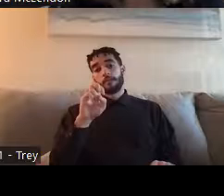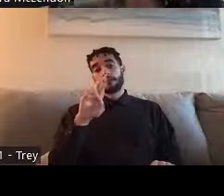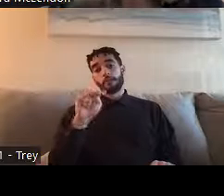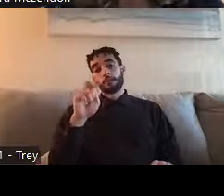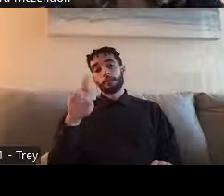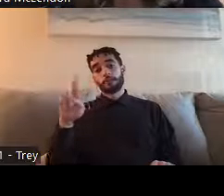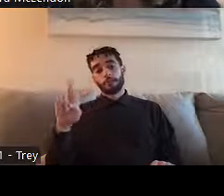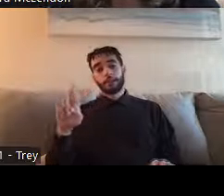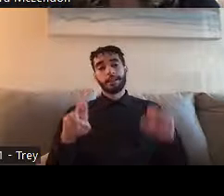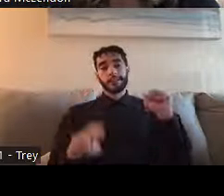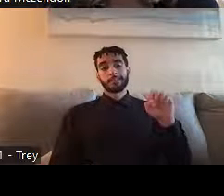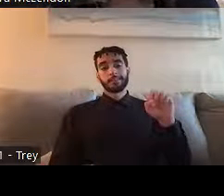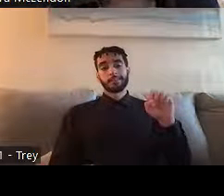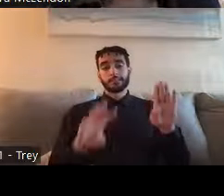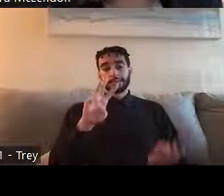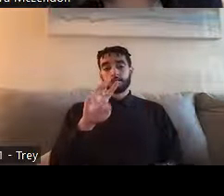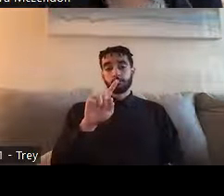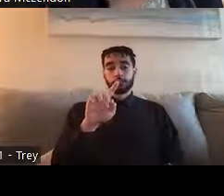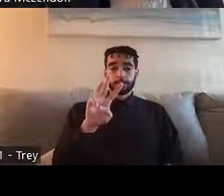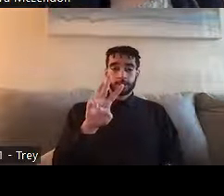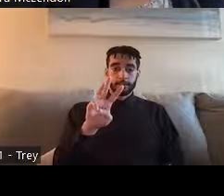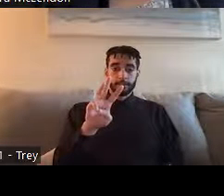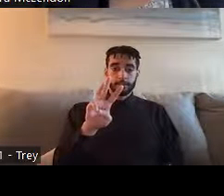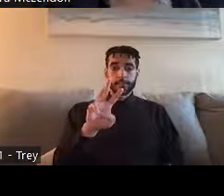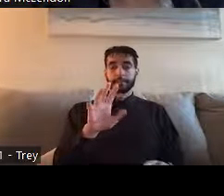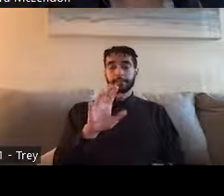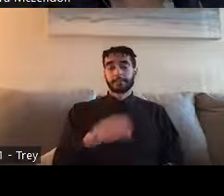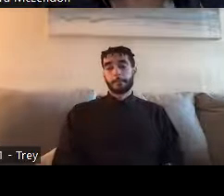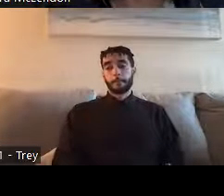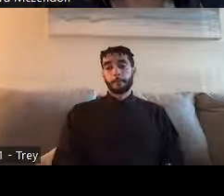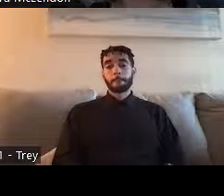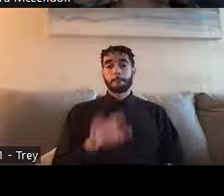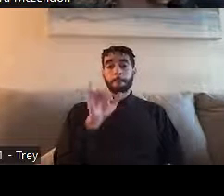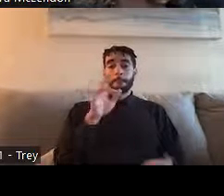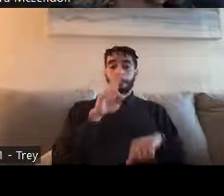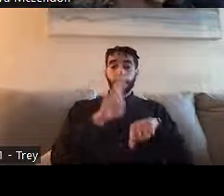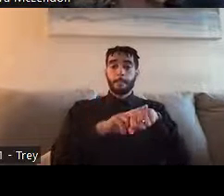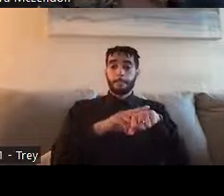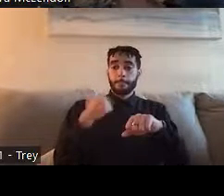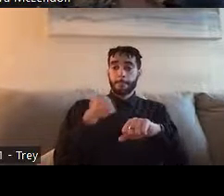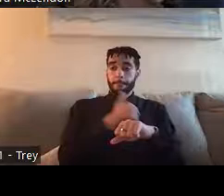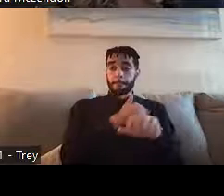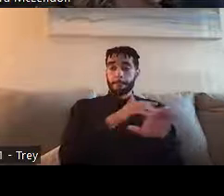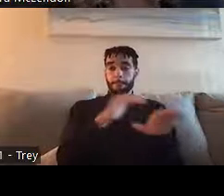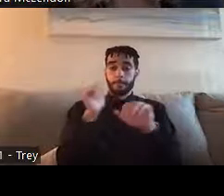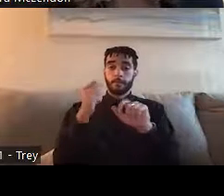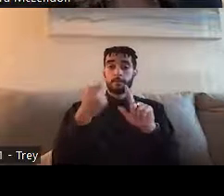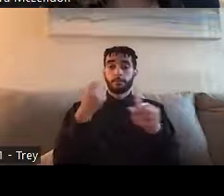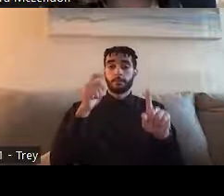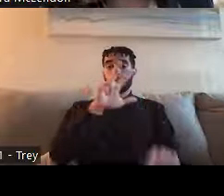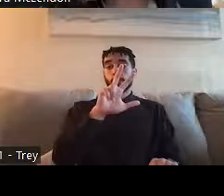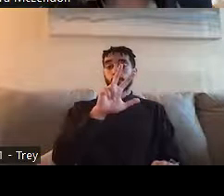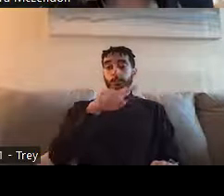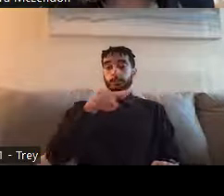616, also a really important bill for caregivers. The original would have expanded sick leave accrual from 3 to 7 days. That